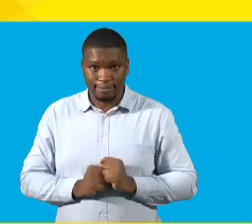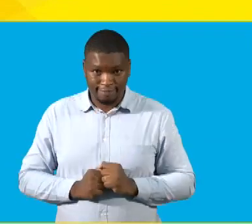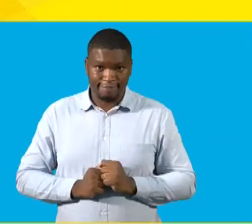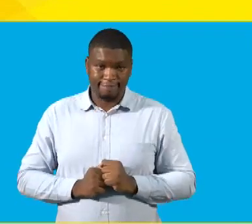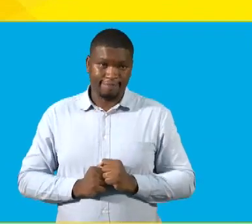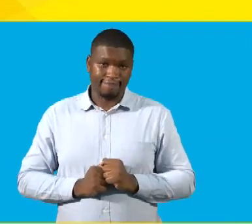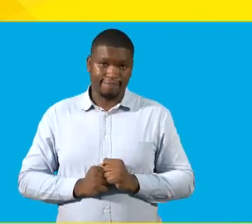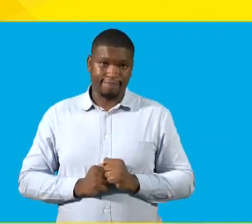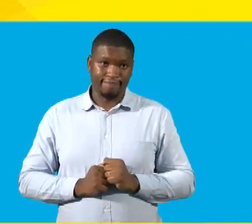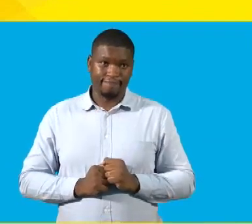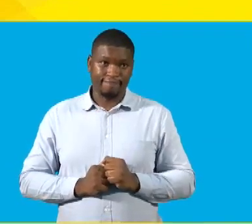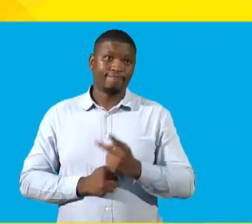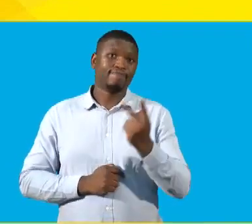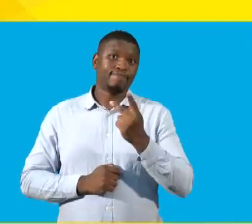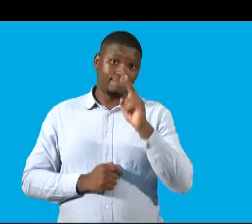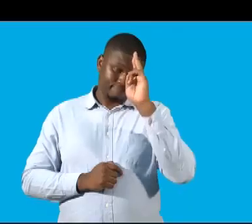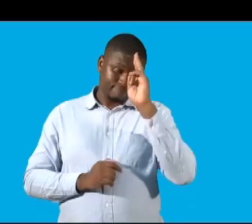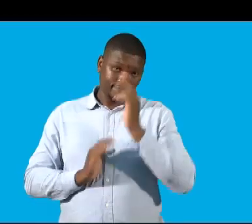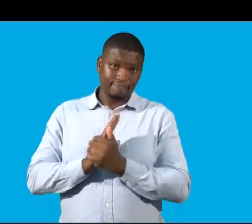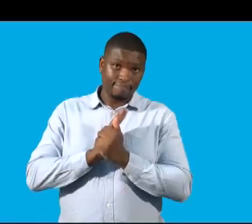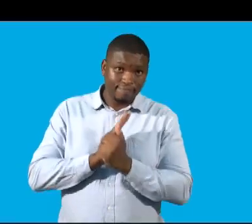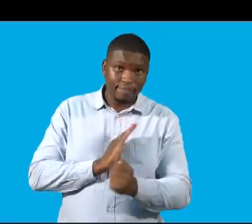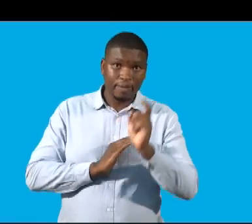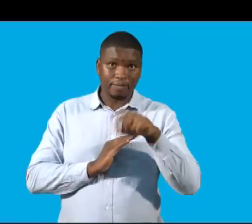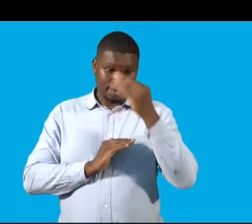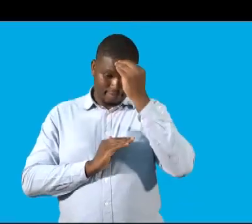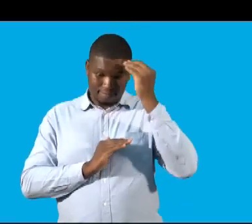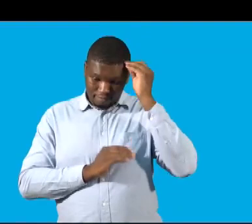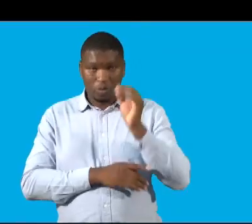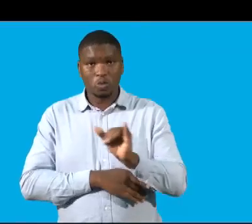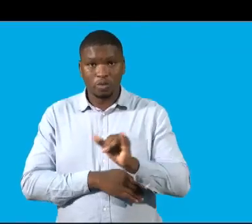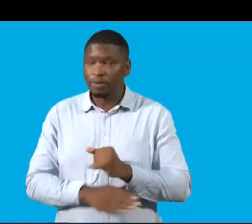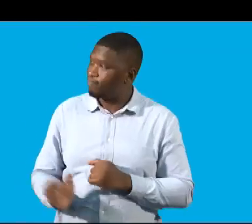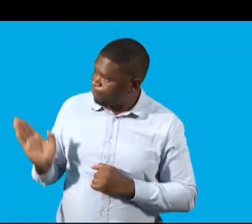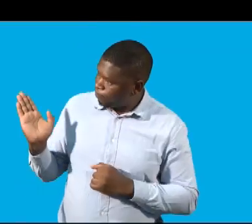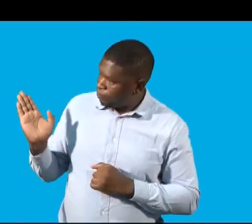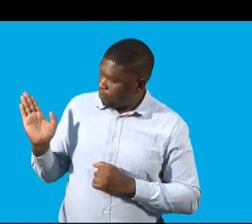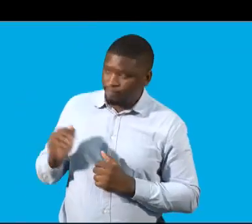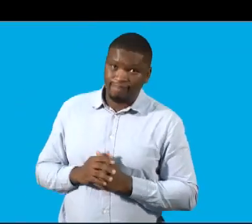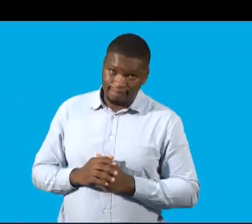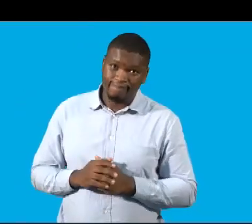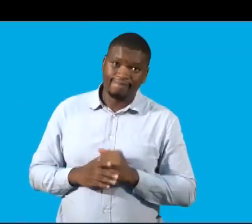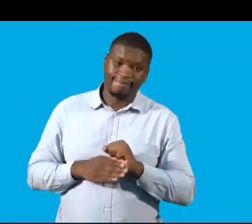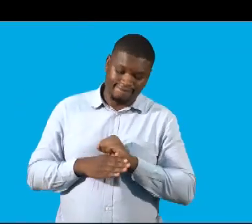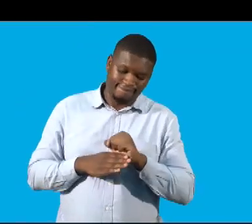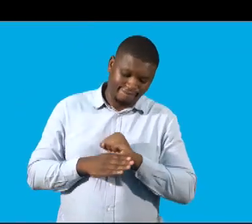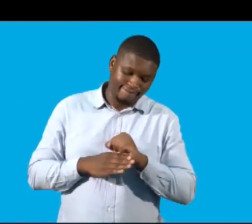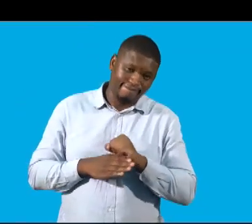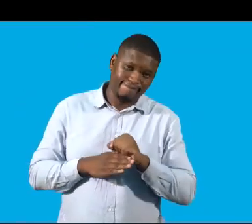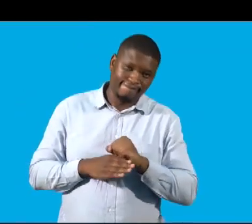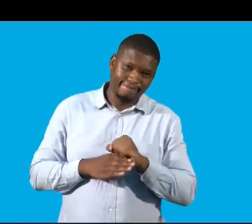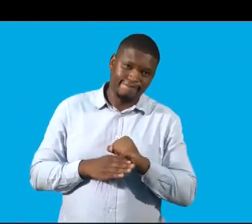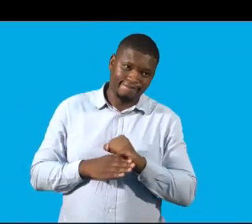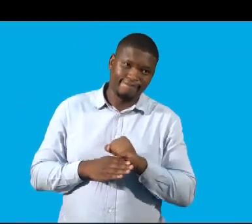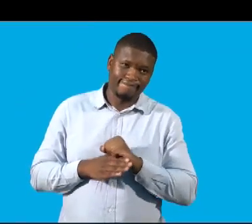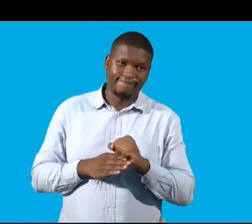that question. Now, don't forget those skills that you have to keep in mind when you are in the exam. The more you sharpen these skills,